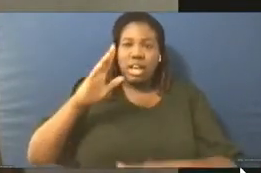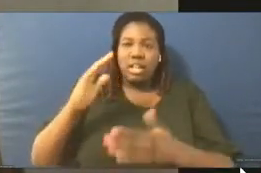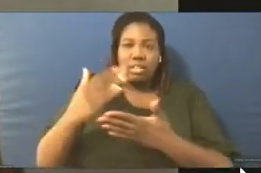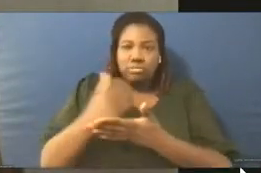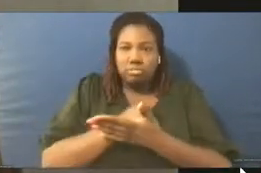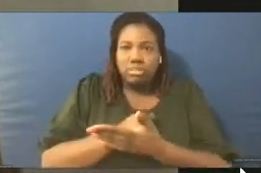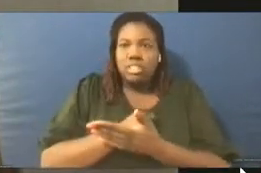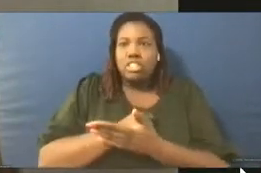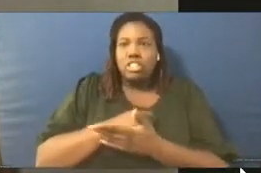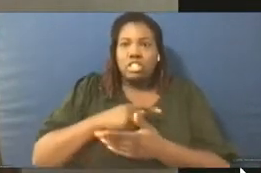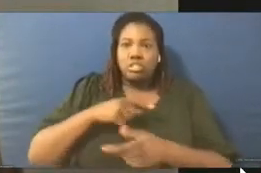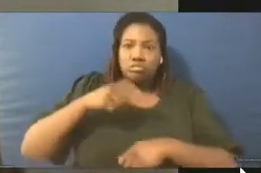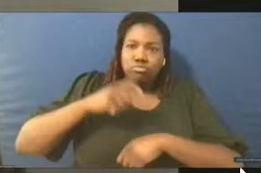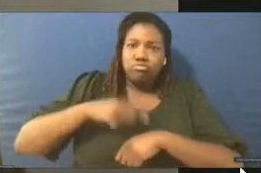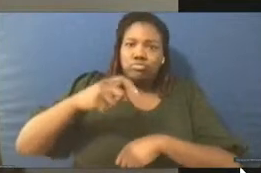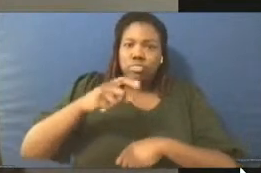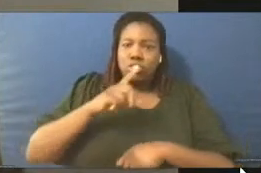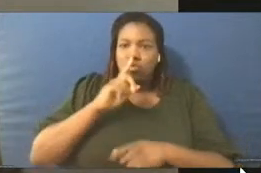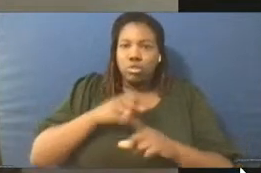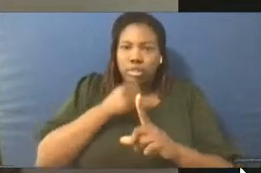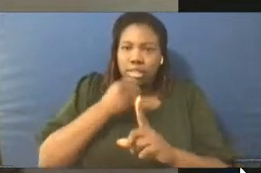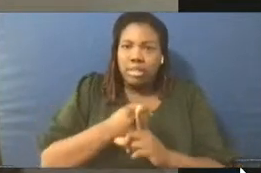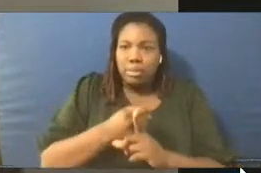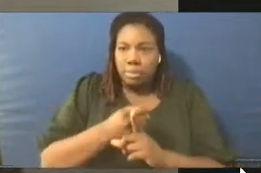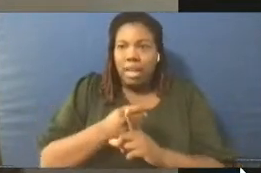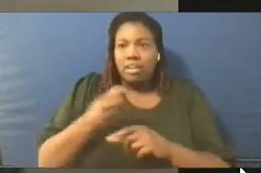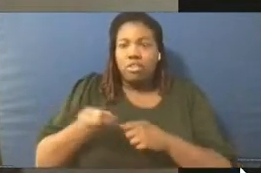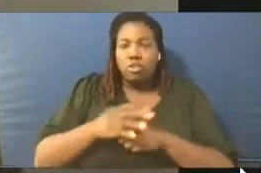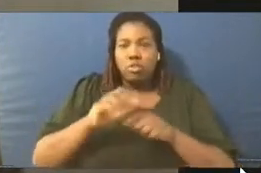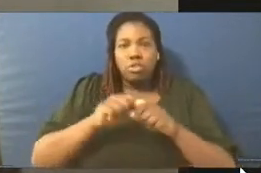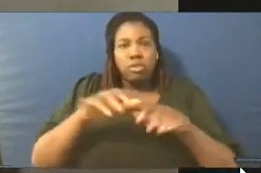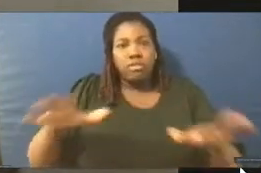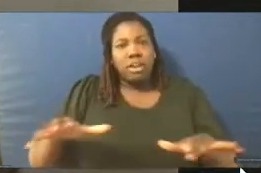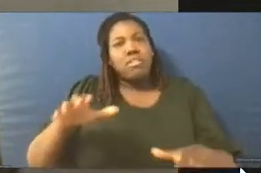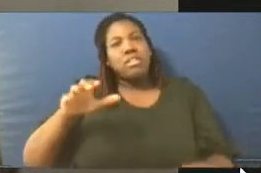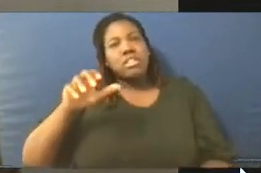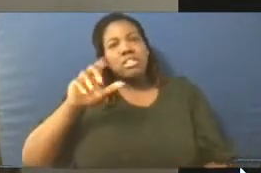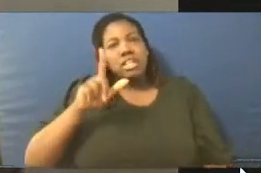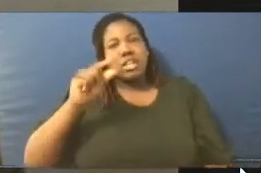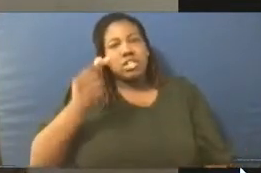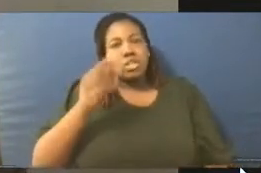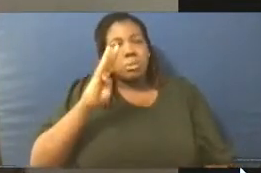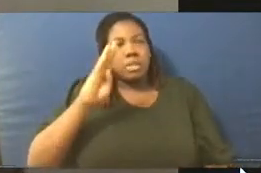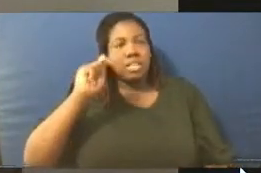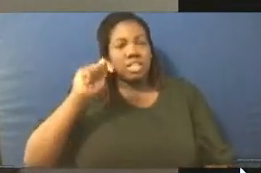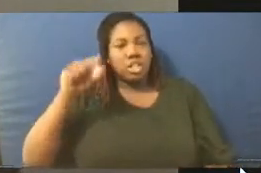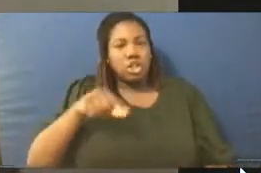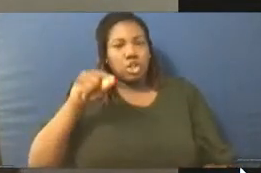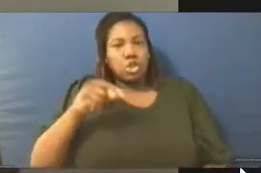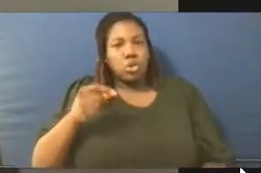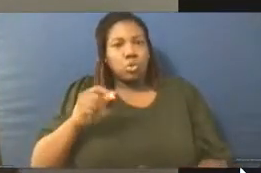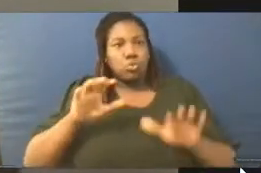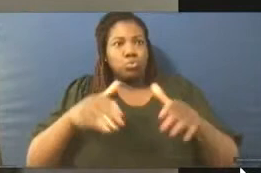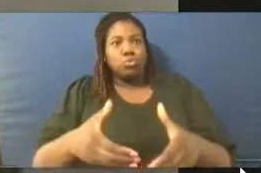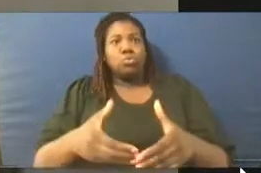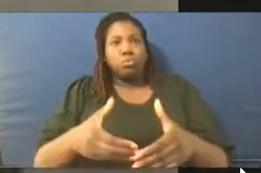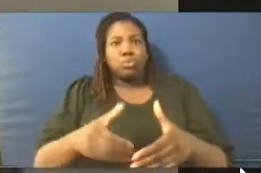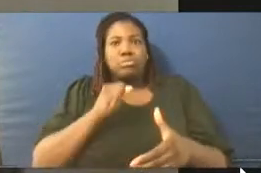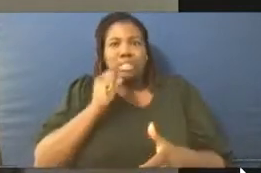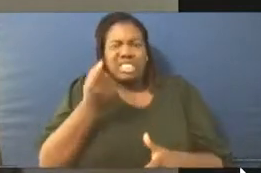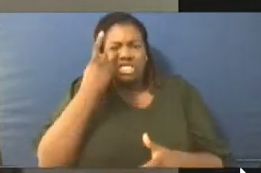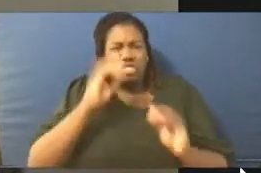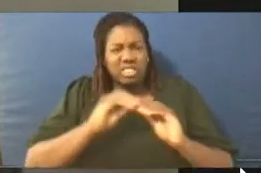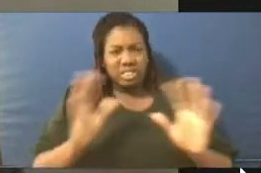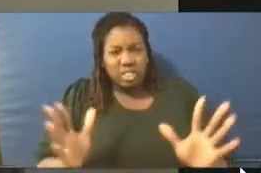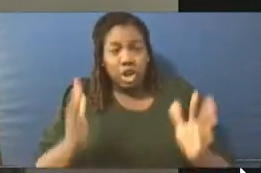of COVID-19 on the LGBTQ population is less understood. I know all of you hope that we will fix